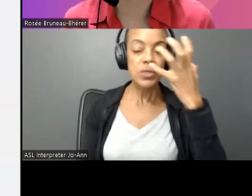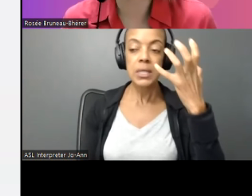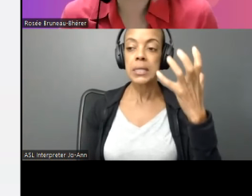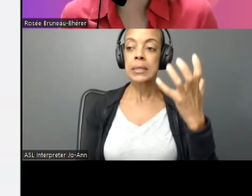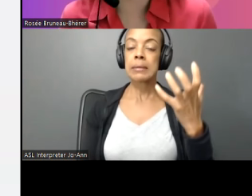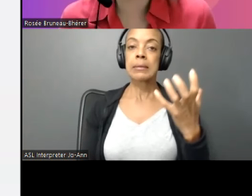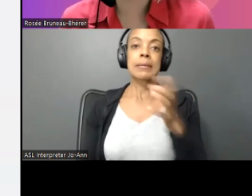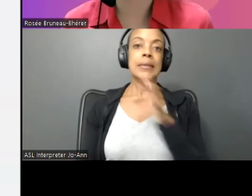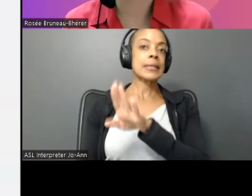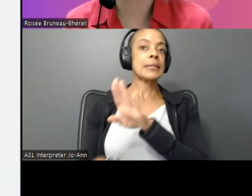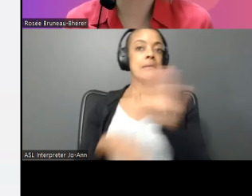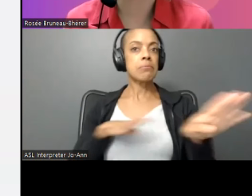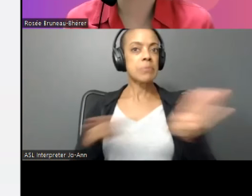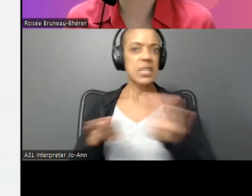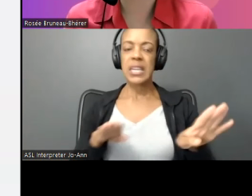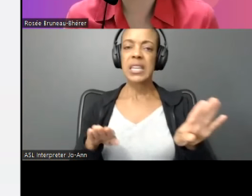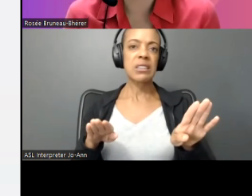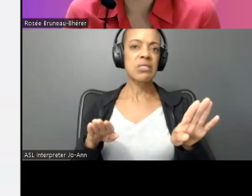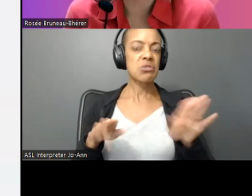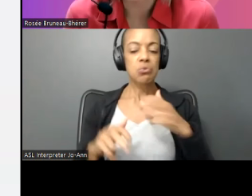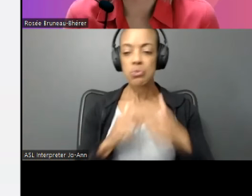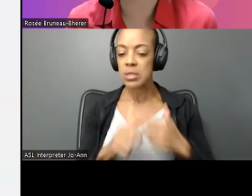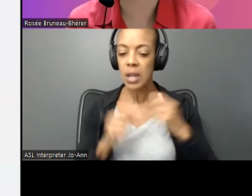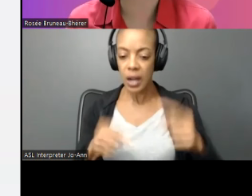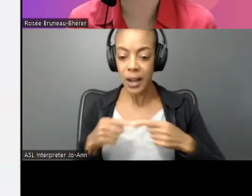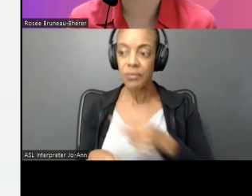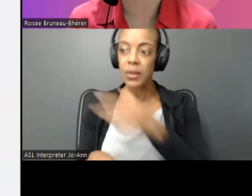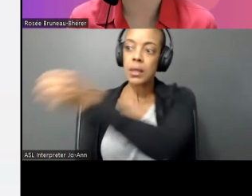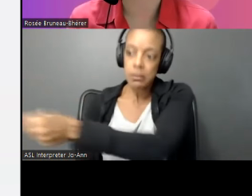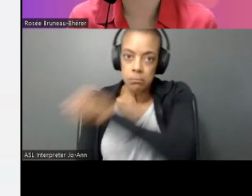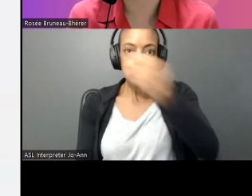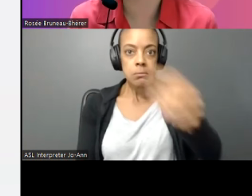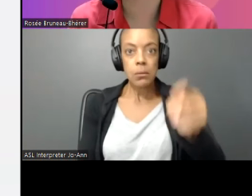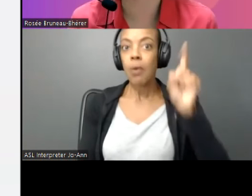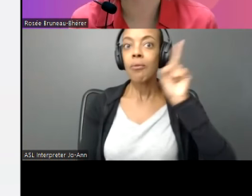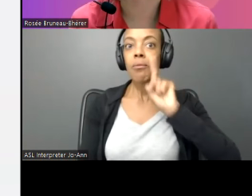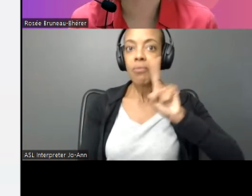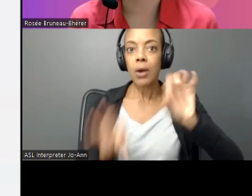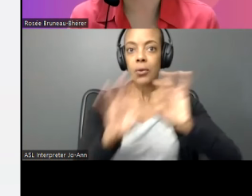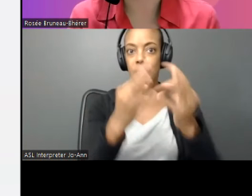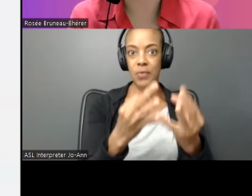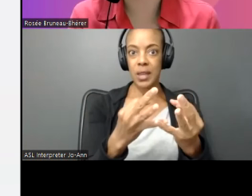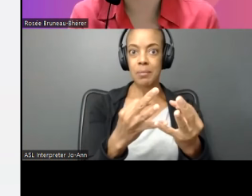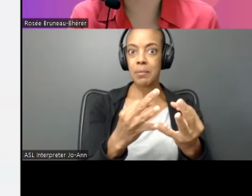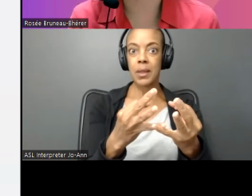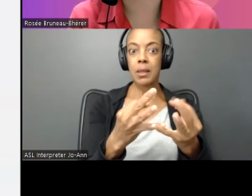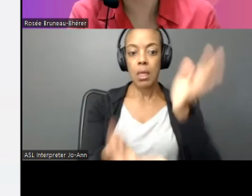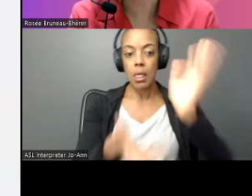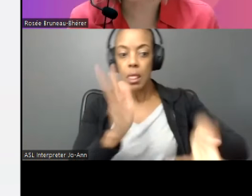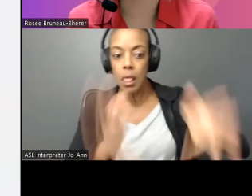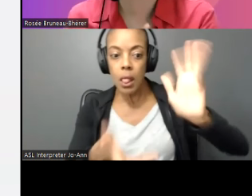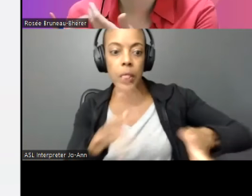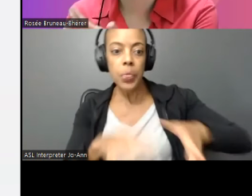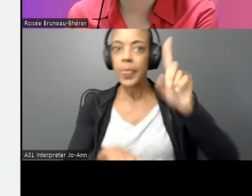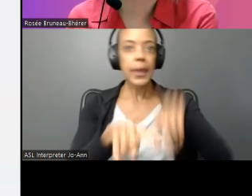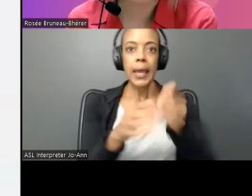in a difficult way. He was put into a foster family, and they could not calm him down and fulfill his